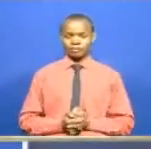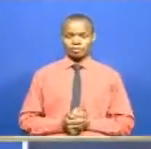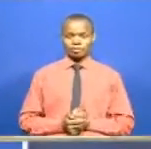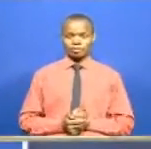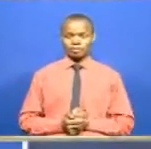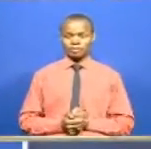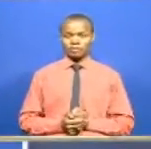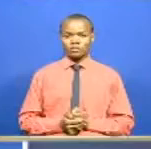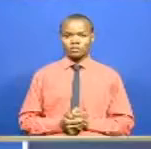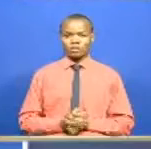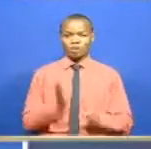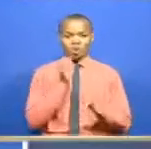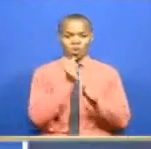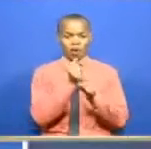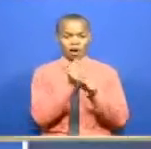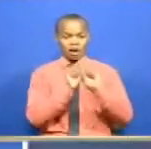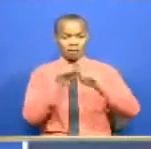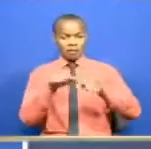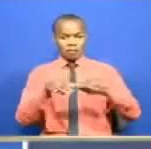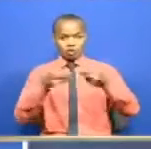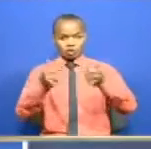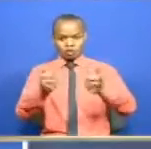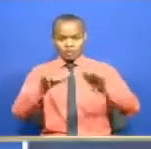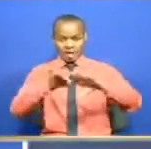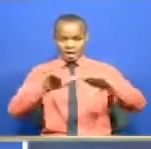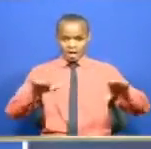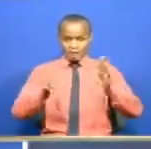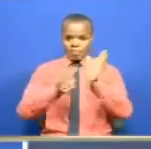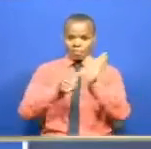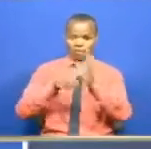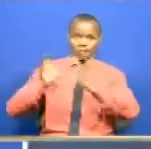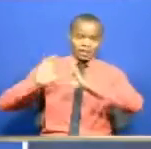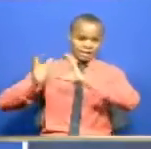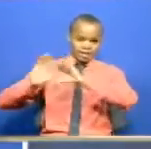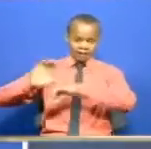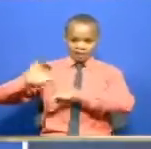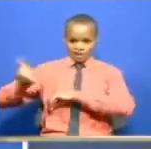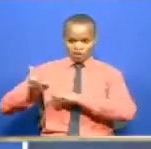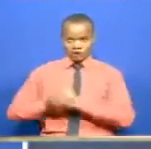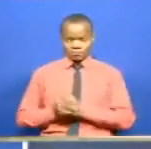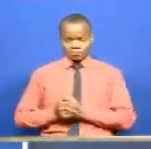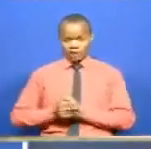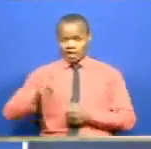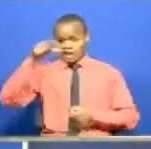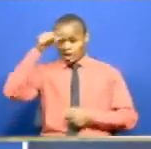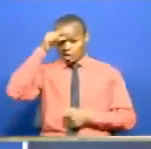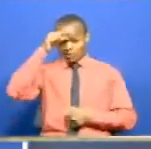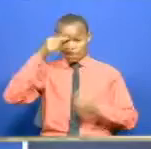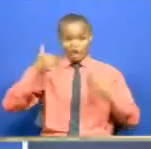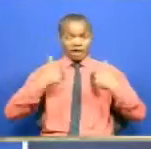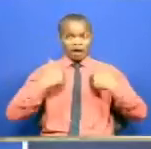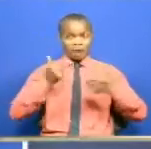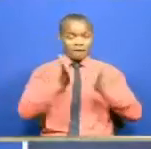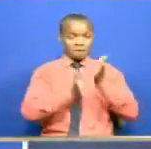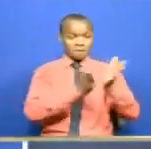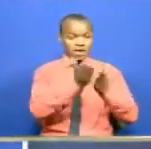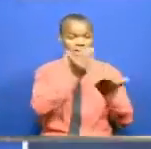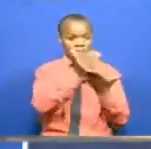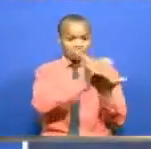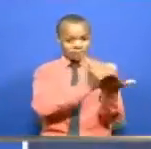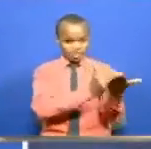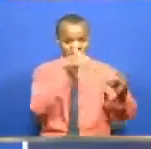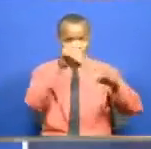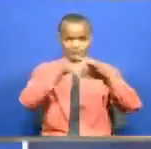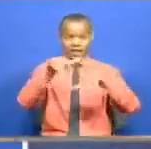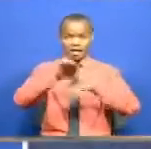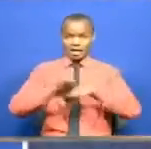In efforts to address the squatter menace in Kilifi County, the government has put in place a squatter replacement program in the region.